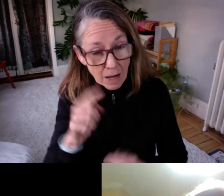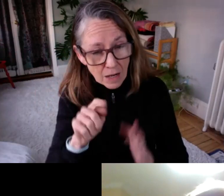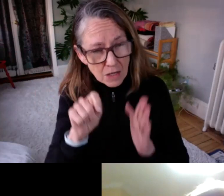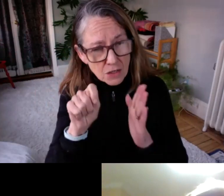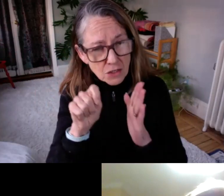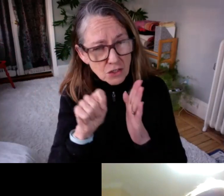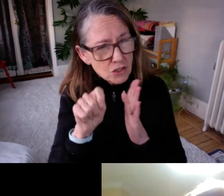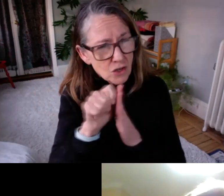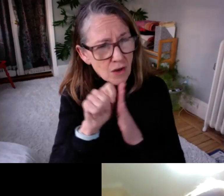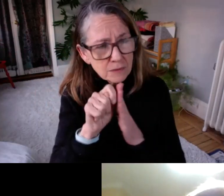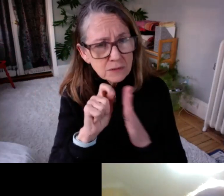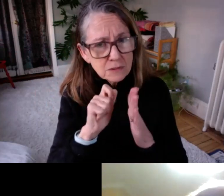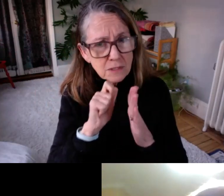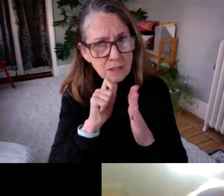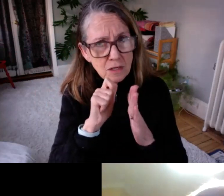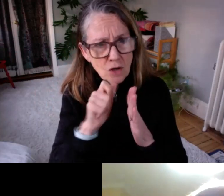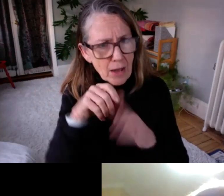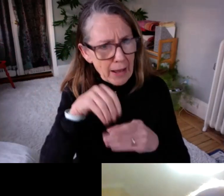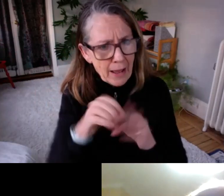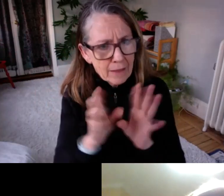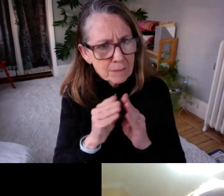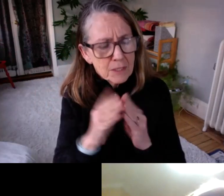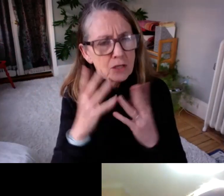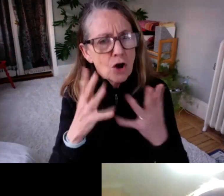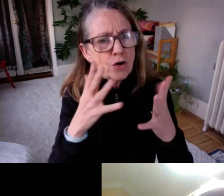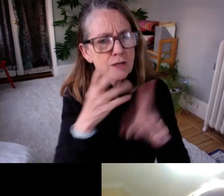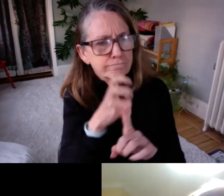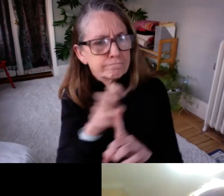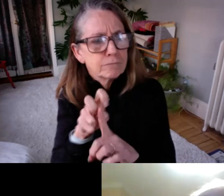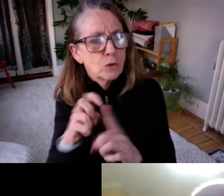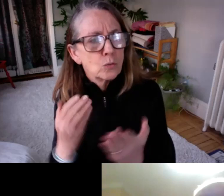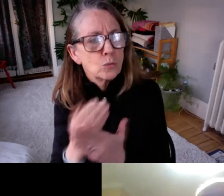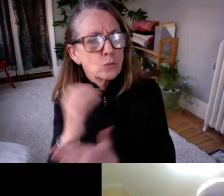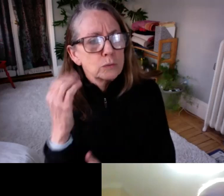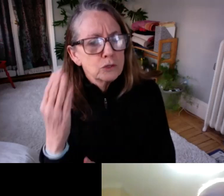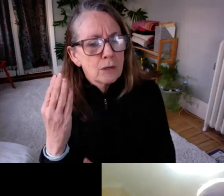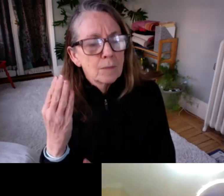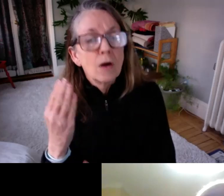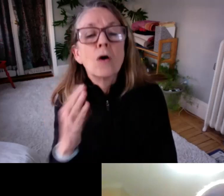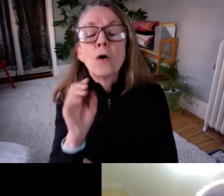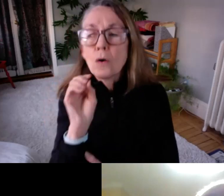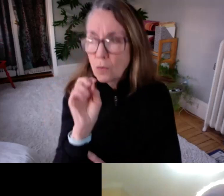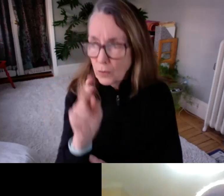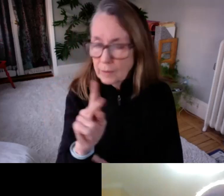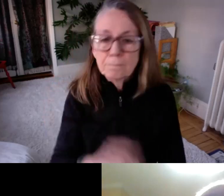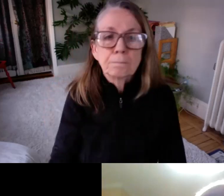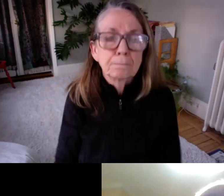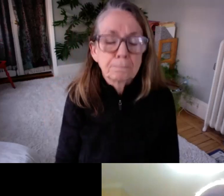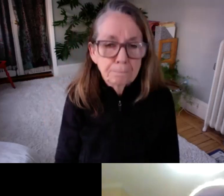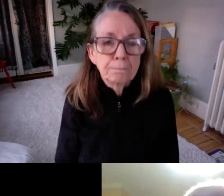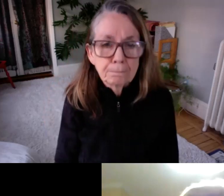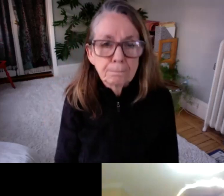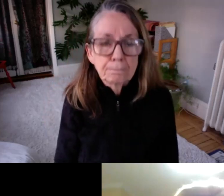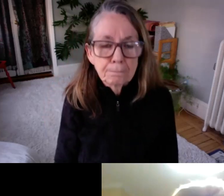at that meeting. I think he'd already left for his new job, I think. Oh, okay. I'll write that